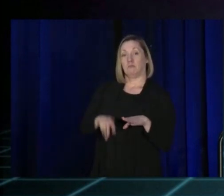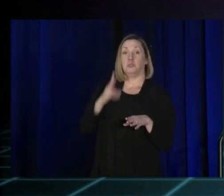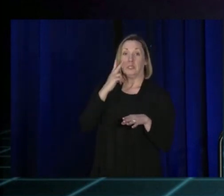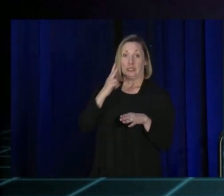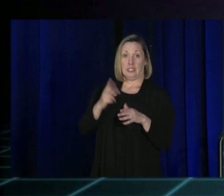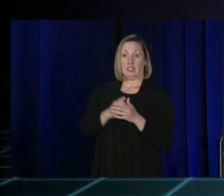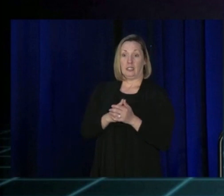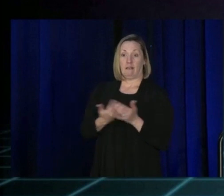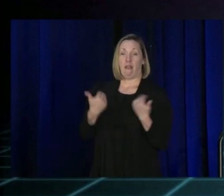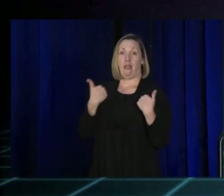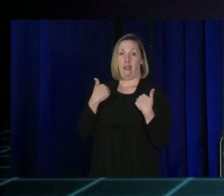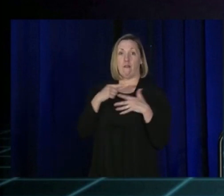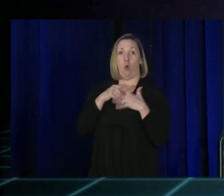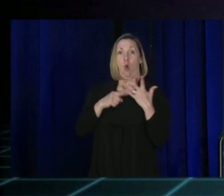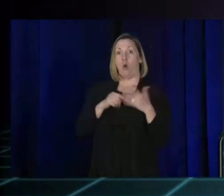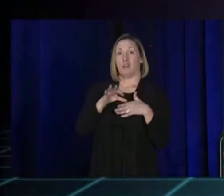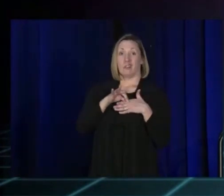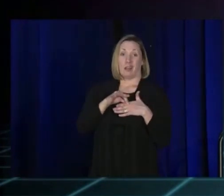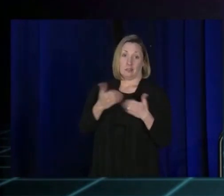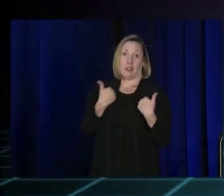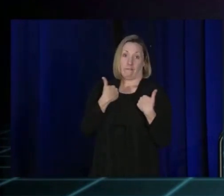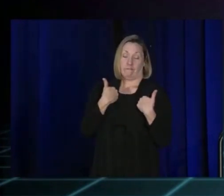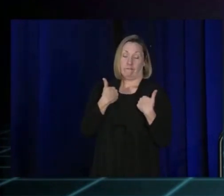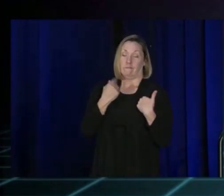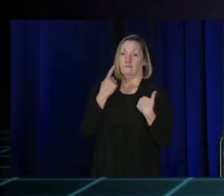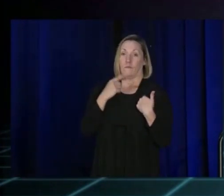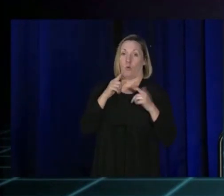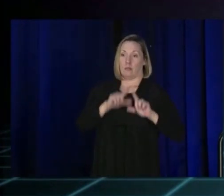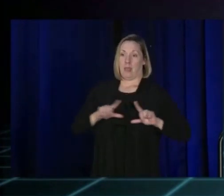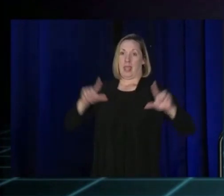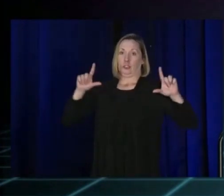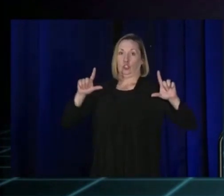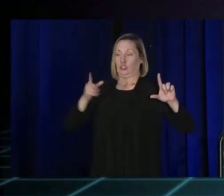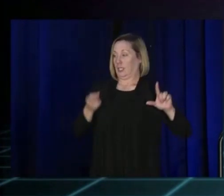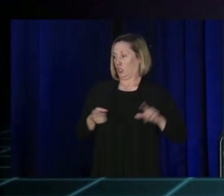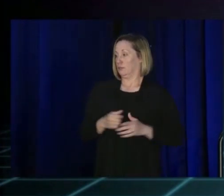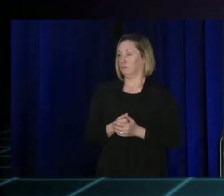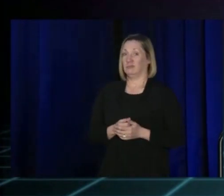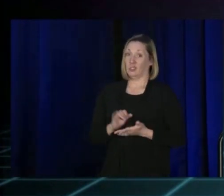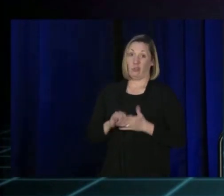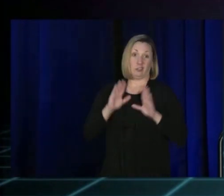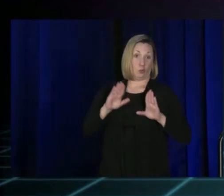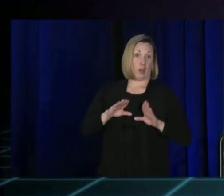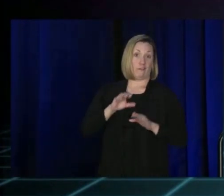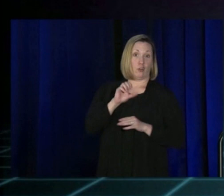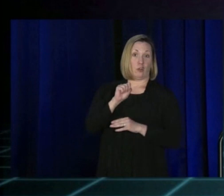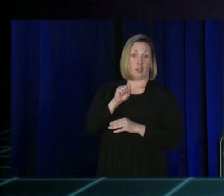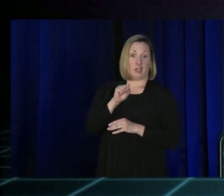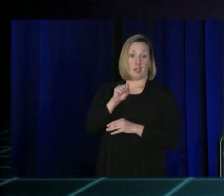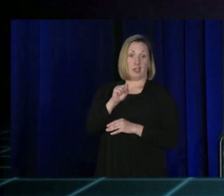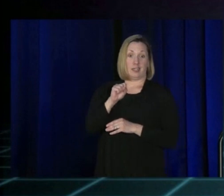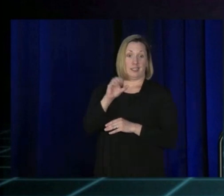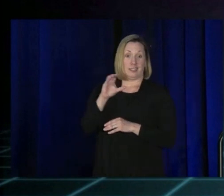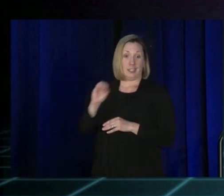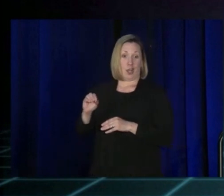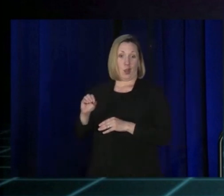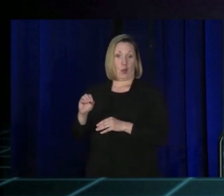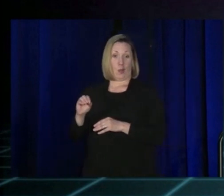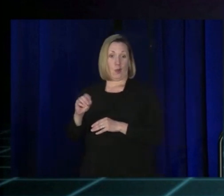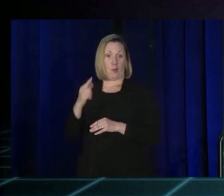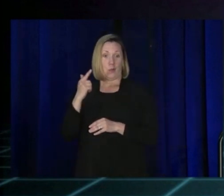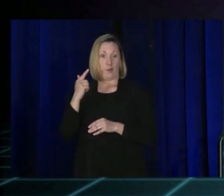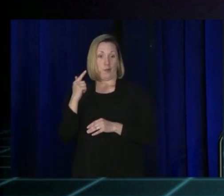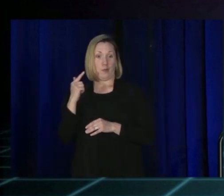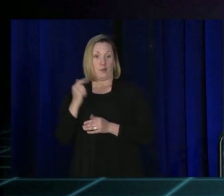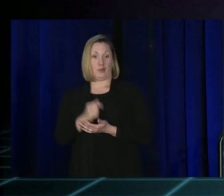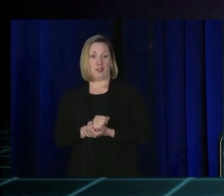has all of the content for the page here. So that's great for SEO because the content is in there, right? It's rendered